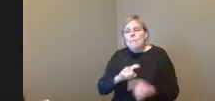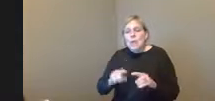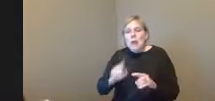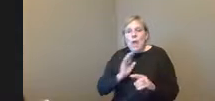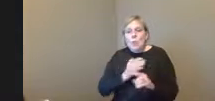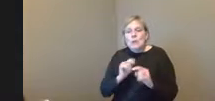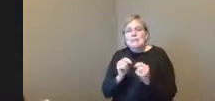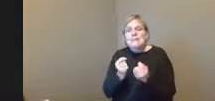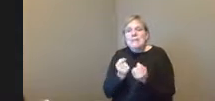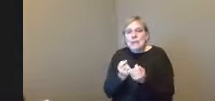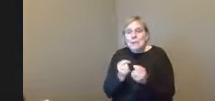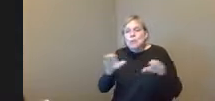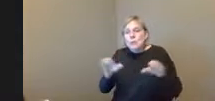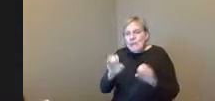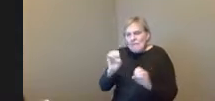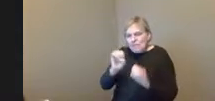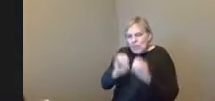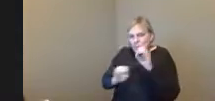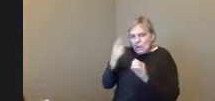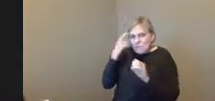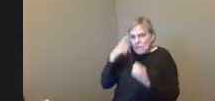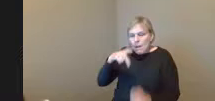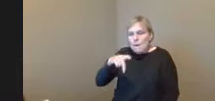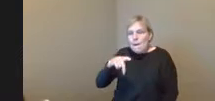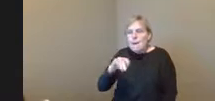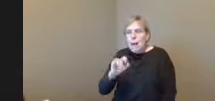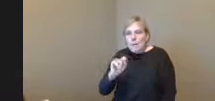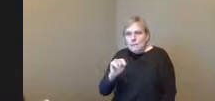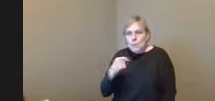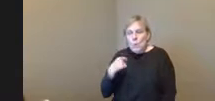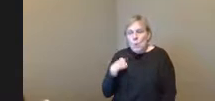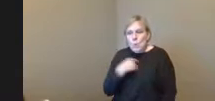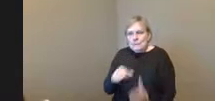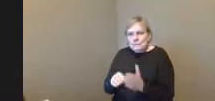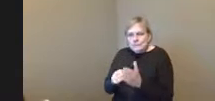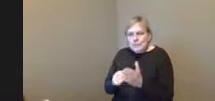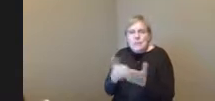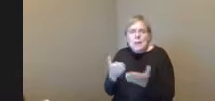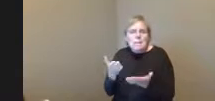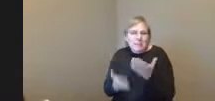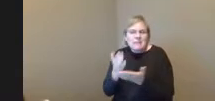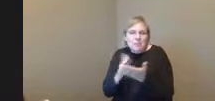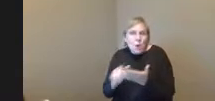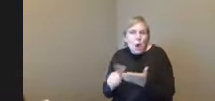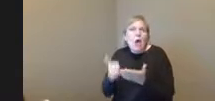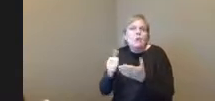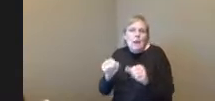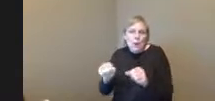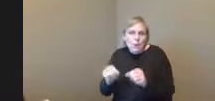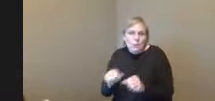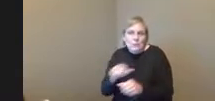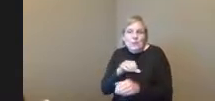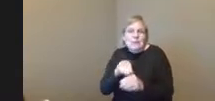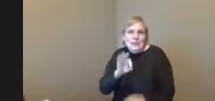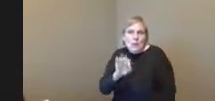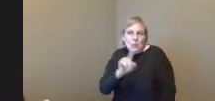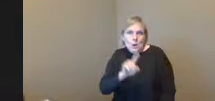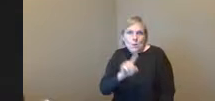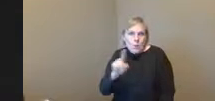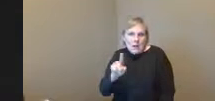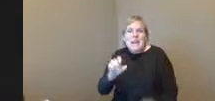team is like doing the evaluations for the pilots, that we can highlight that there may be some other areas within the 911 system